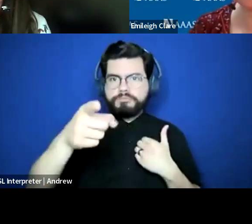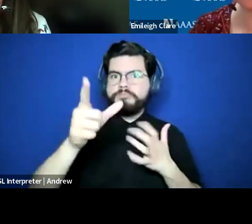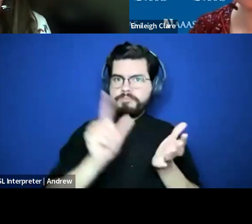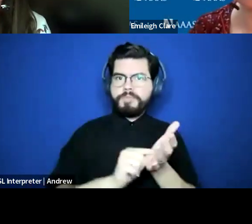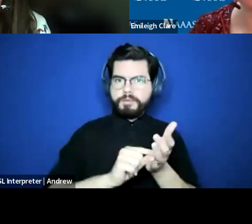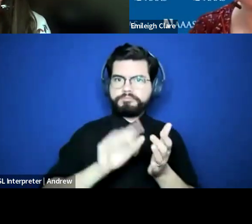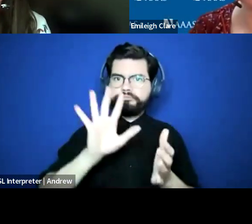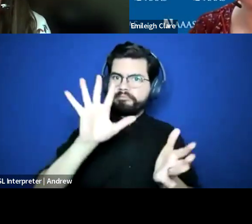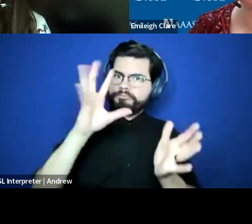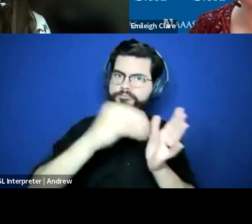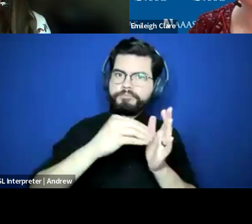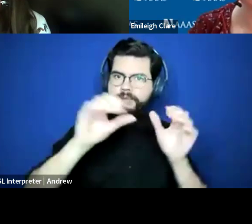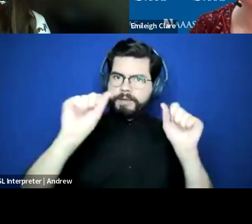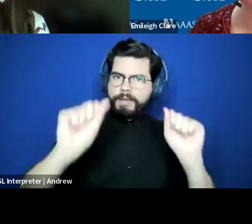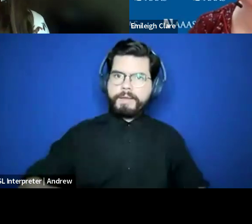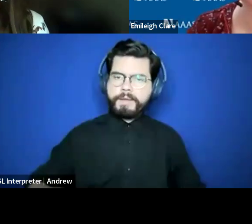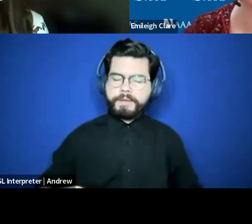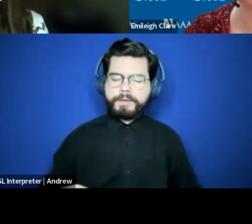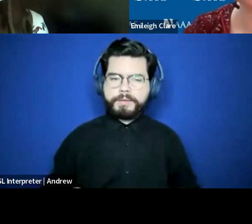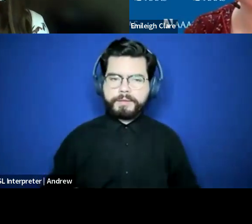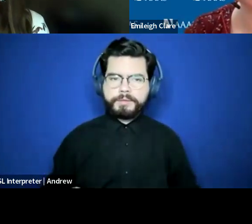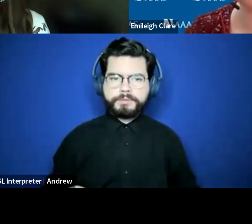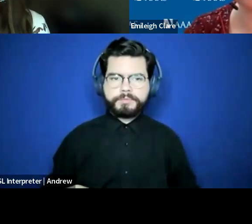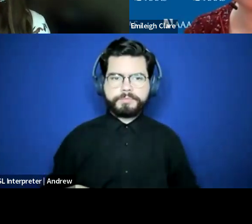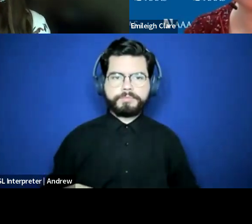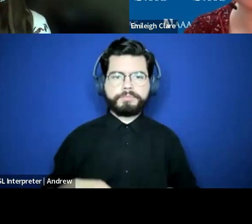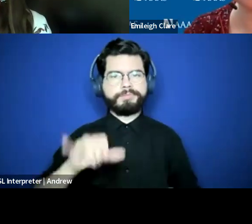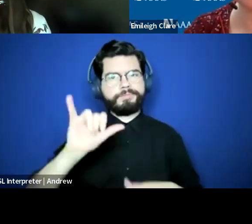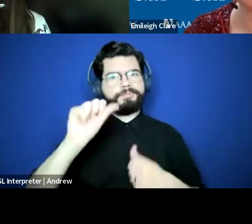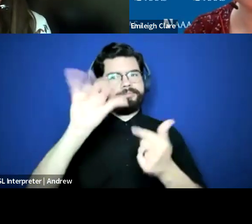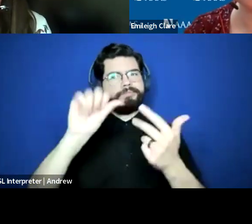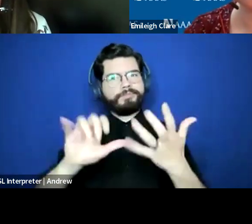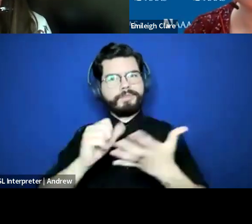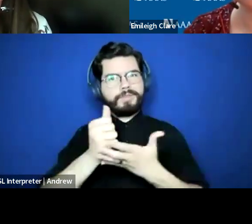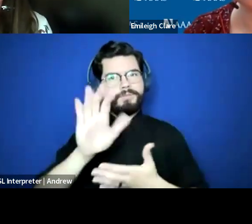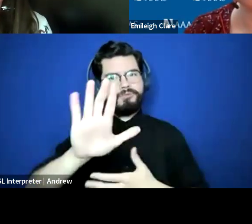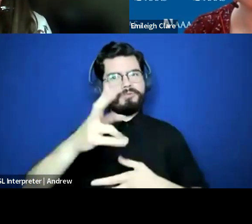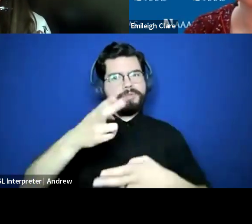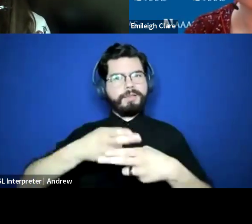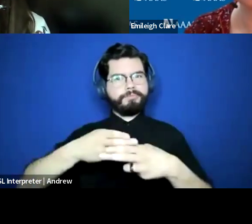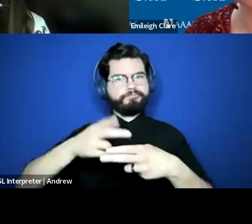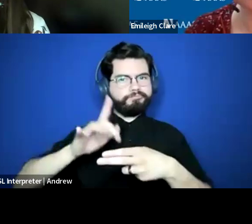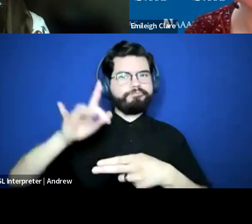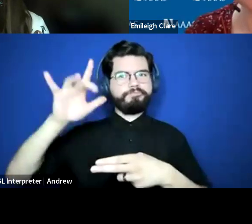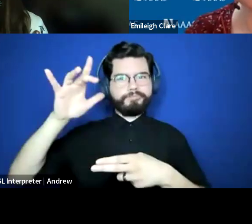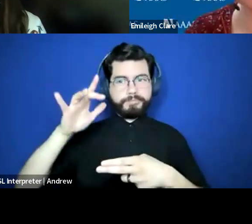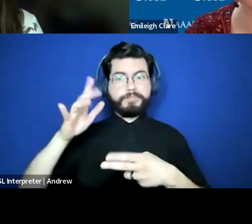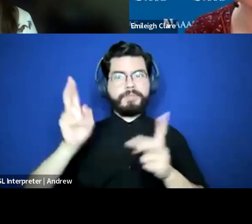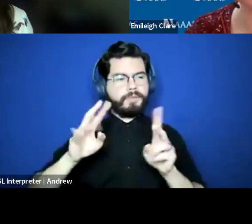our communication outlets. That just are a couple ways to help get your name out there and establish credibility in your field.